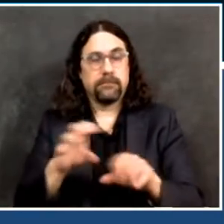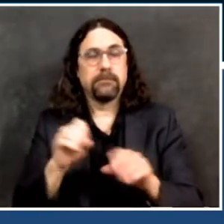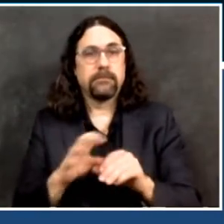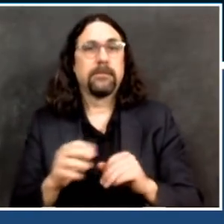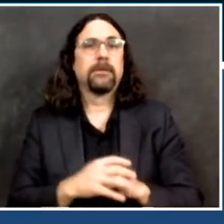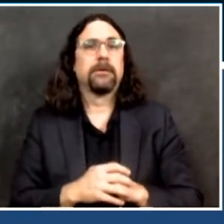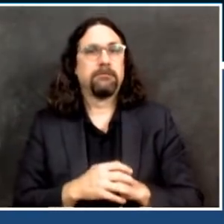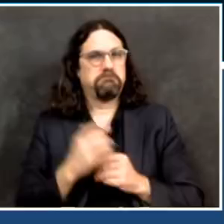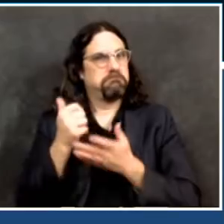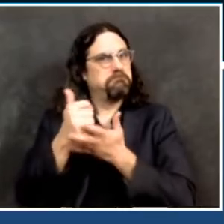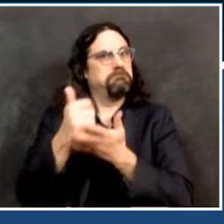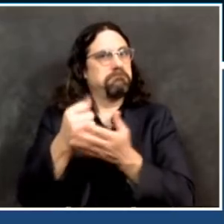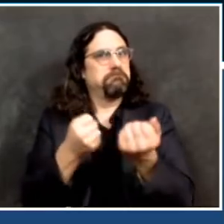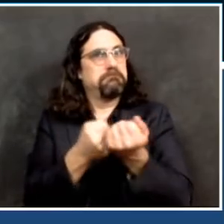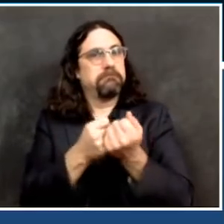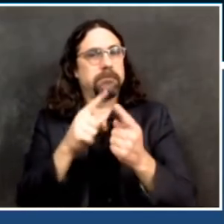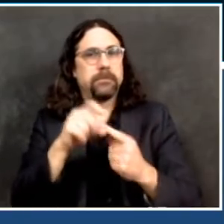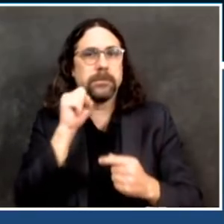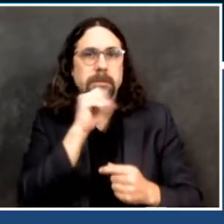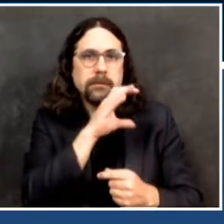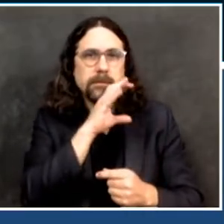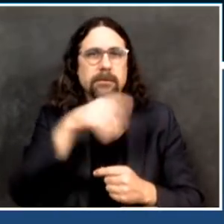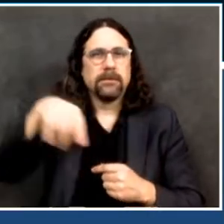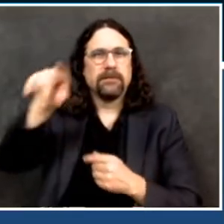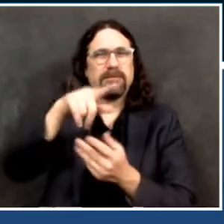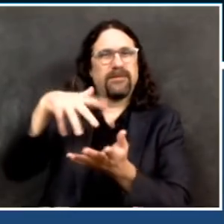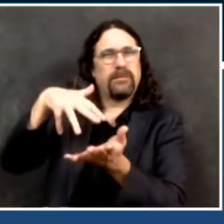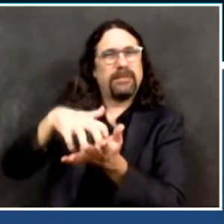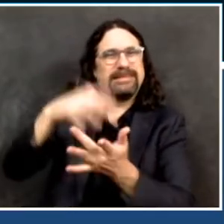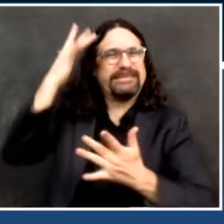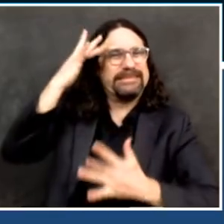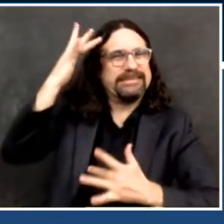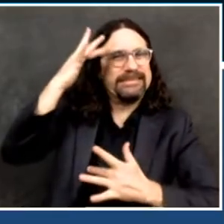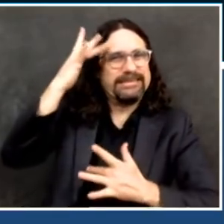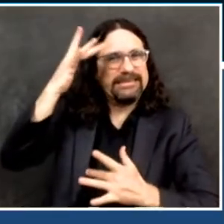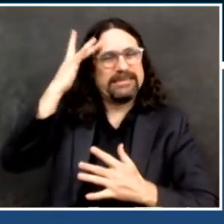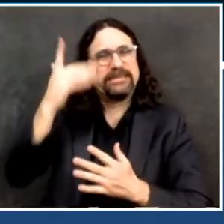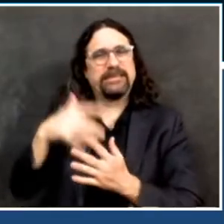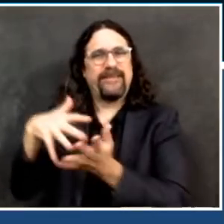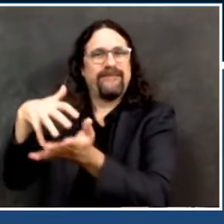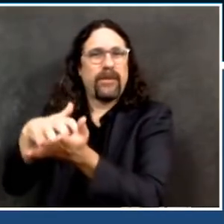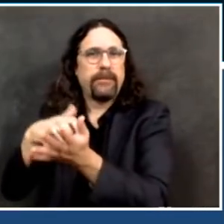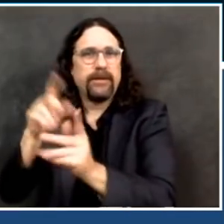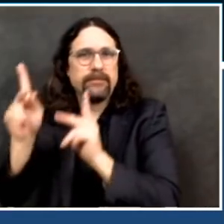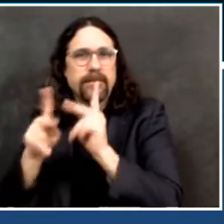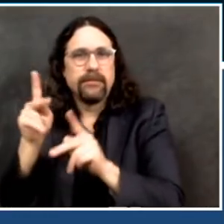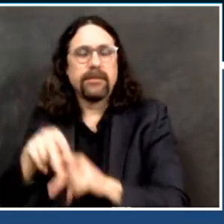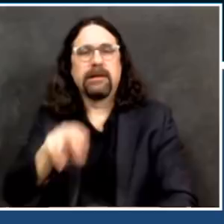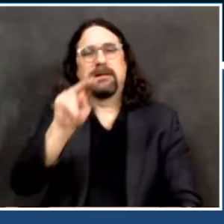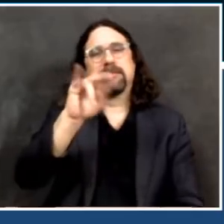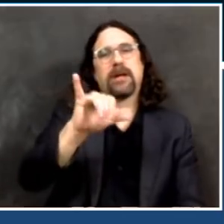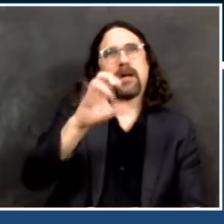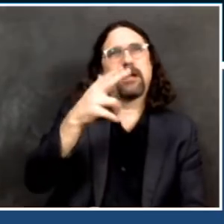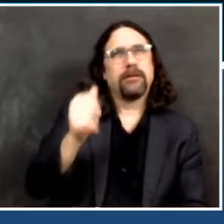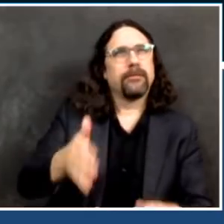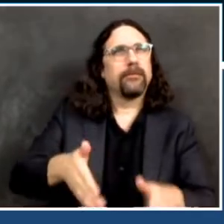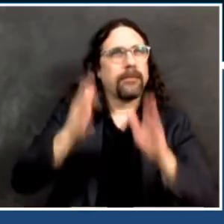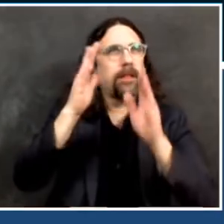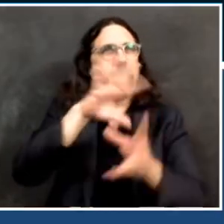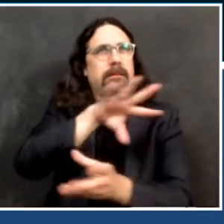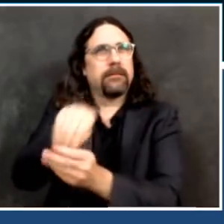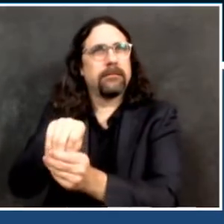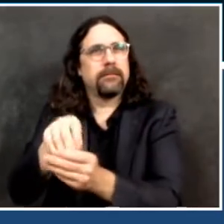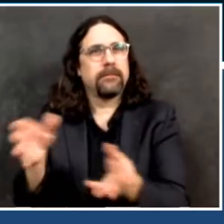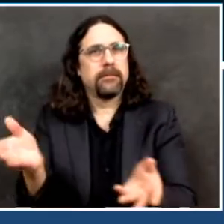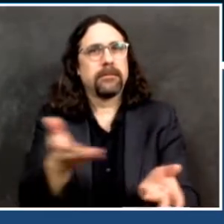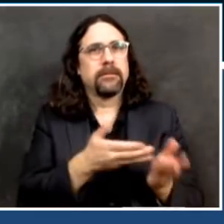As the mayor mentioned, we stood up the Get Food portal, and we are giving emergency food delivery to the most